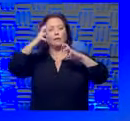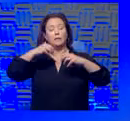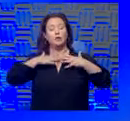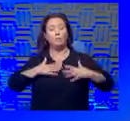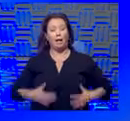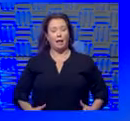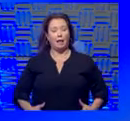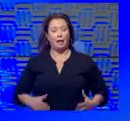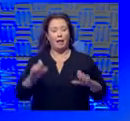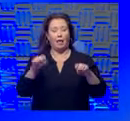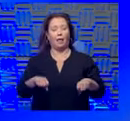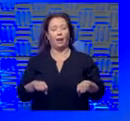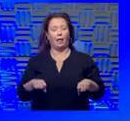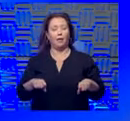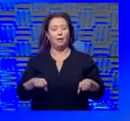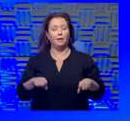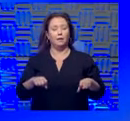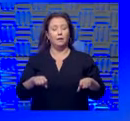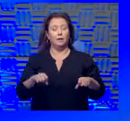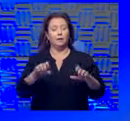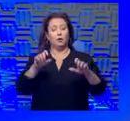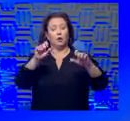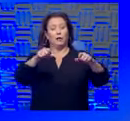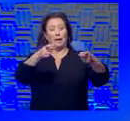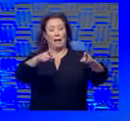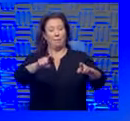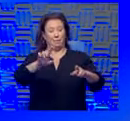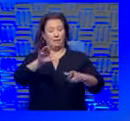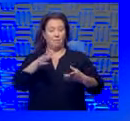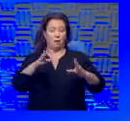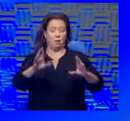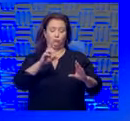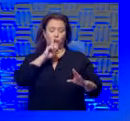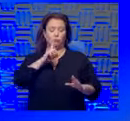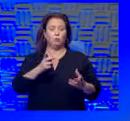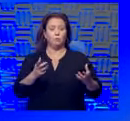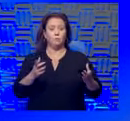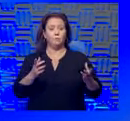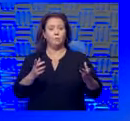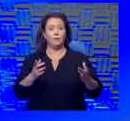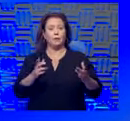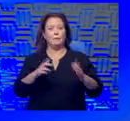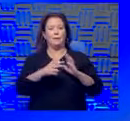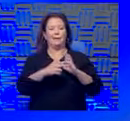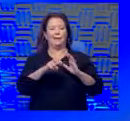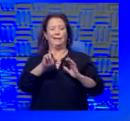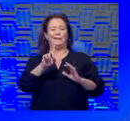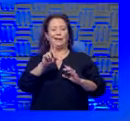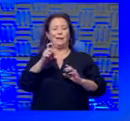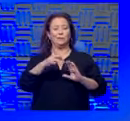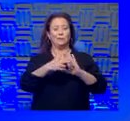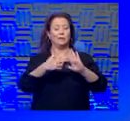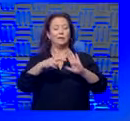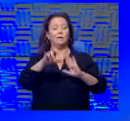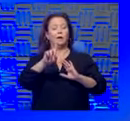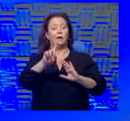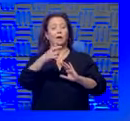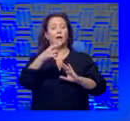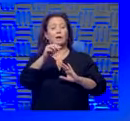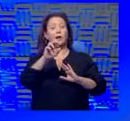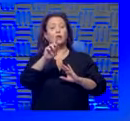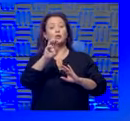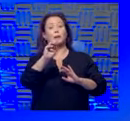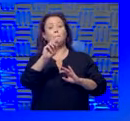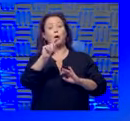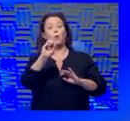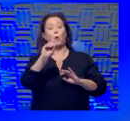body. But so could it occur that way? Sure. But just having a diagnosis of Hashimoto's, I don't believe puts you at any